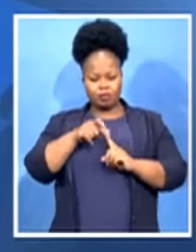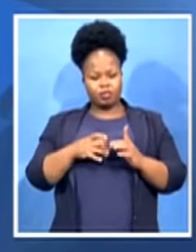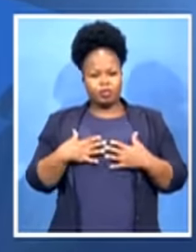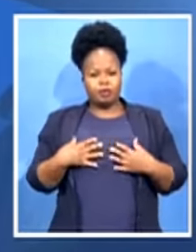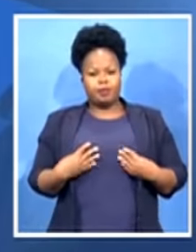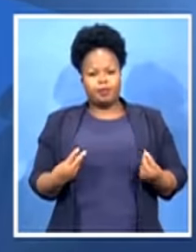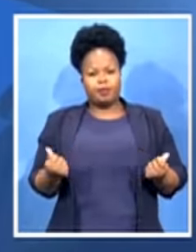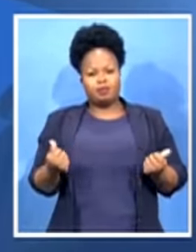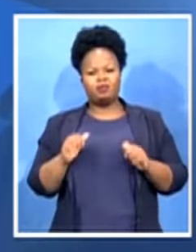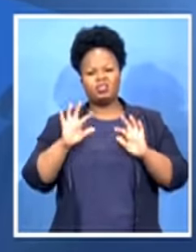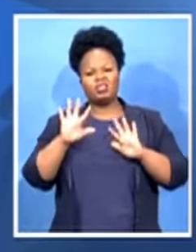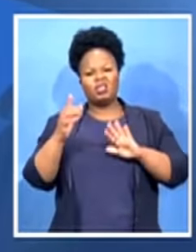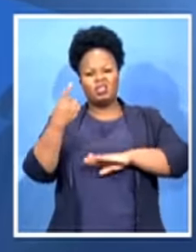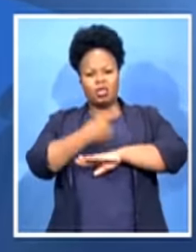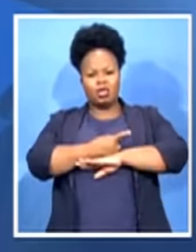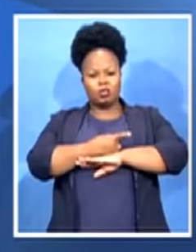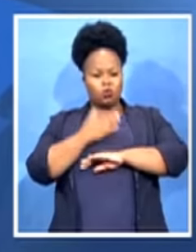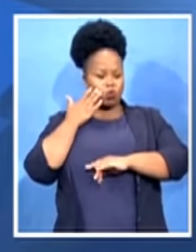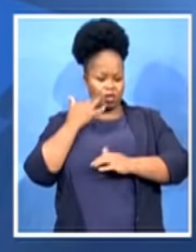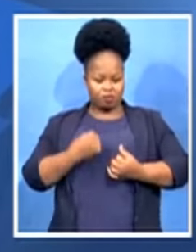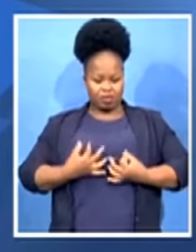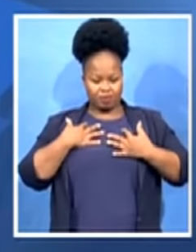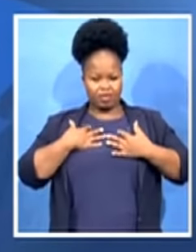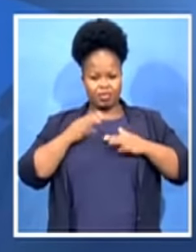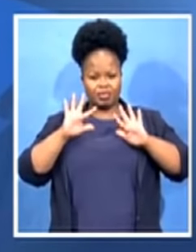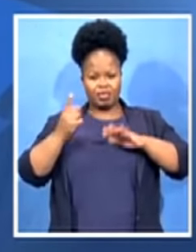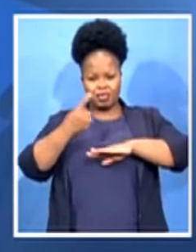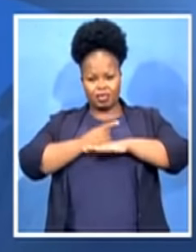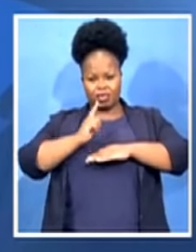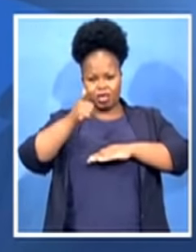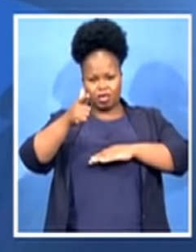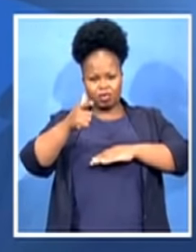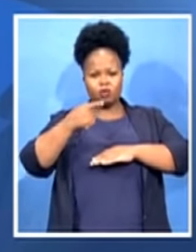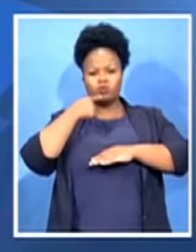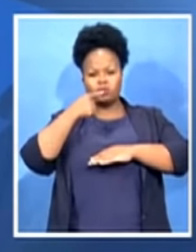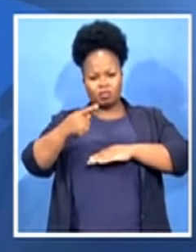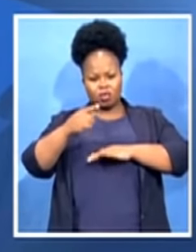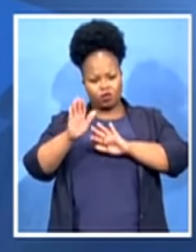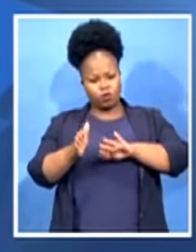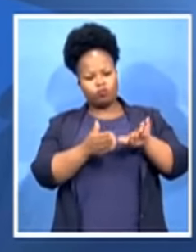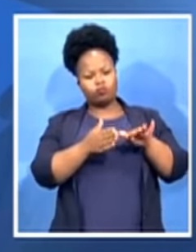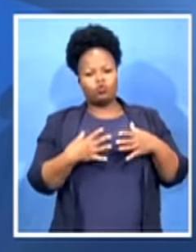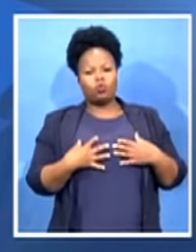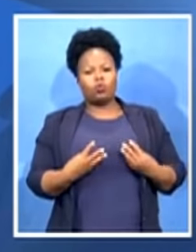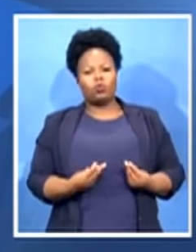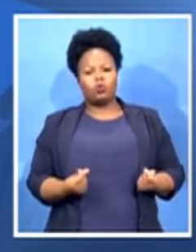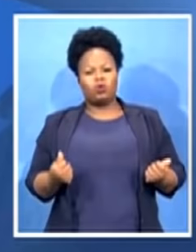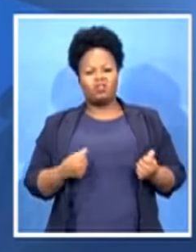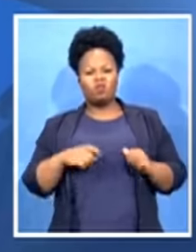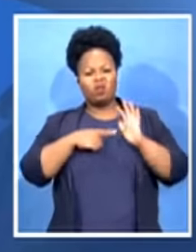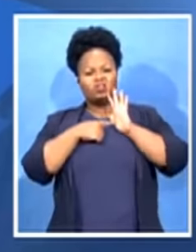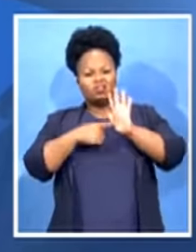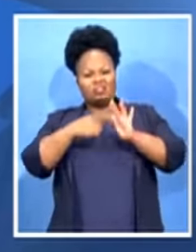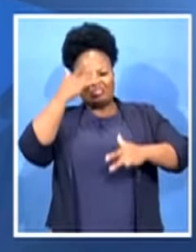infected, we then should be able to say you have recovered if your symptoms have gone and you are free of